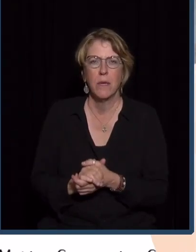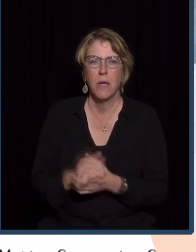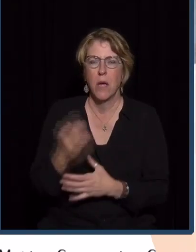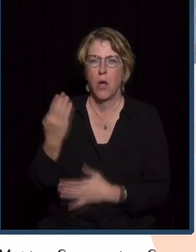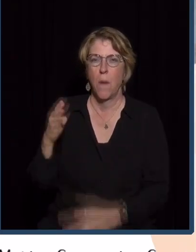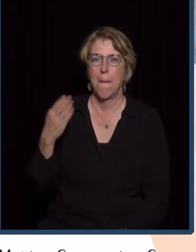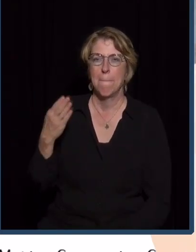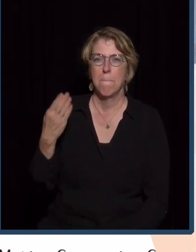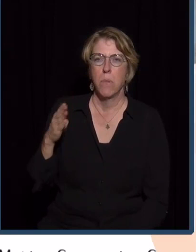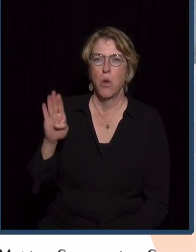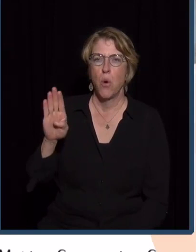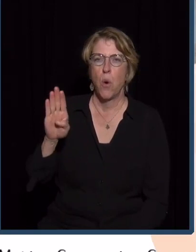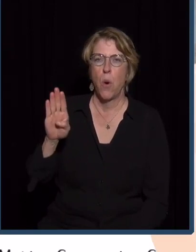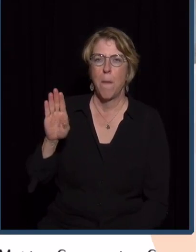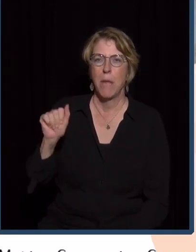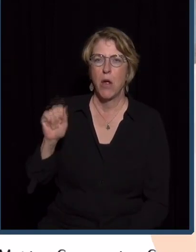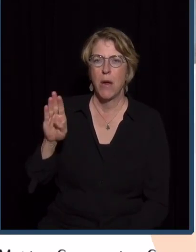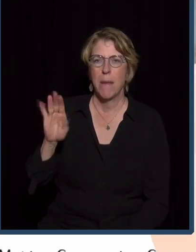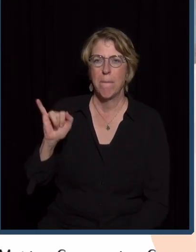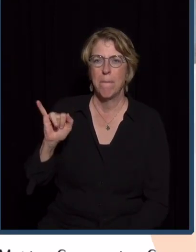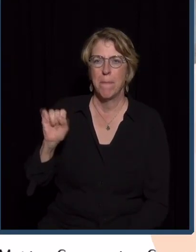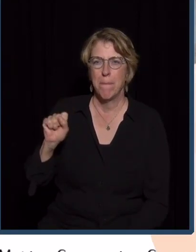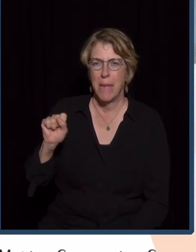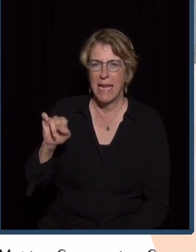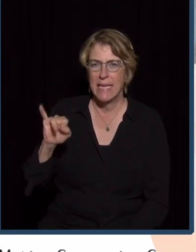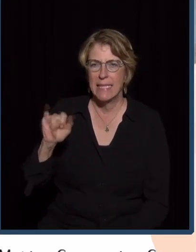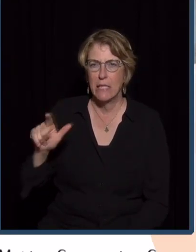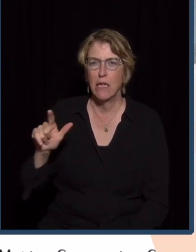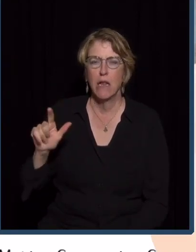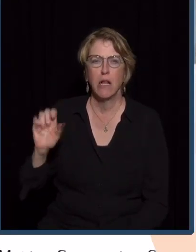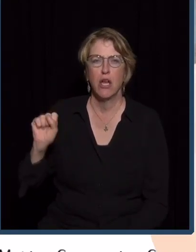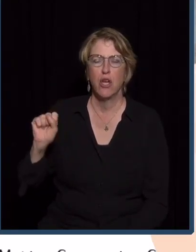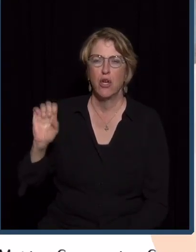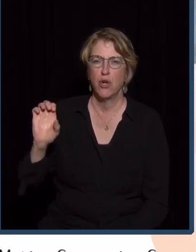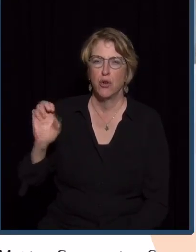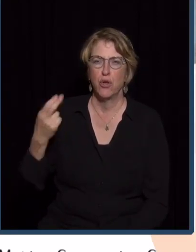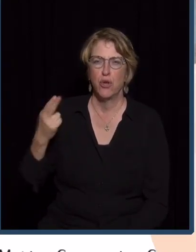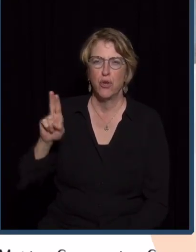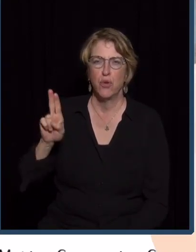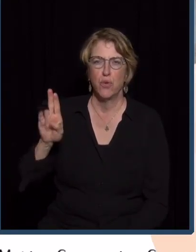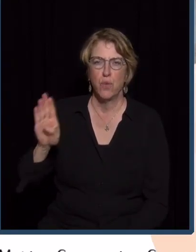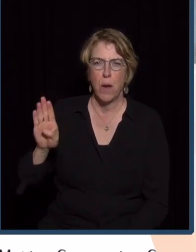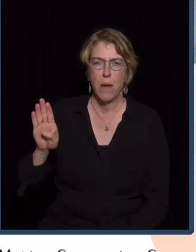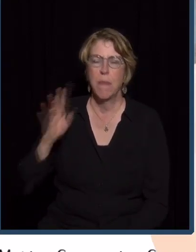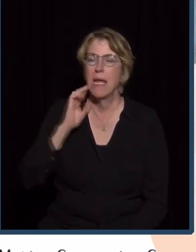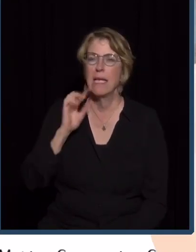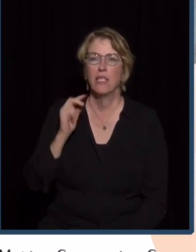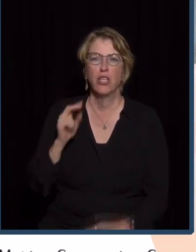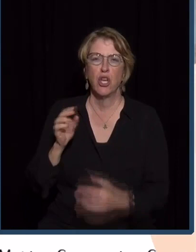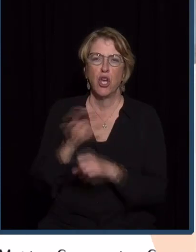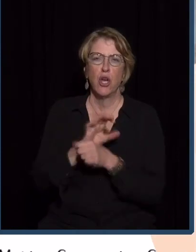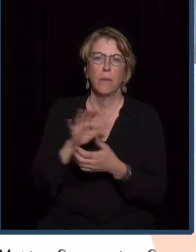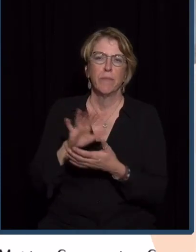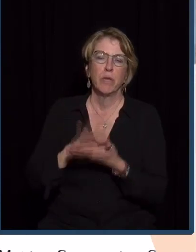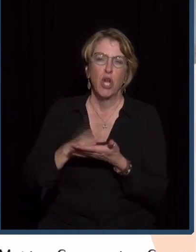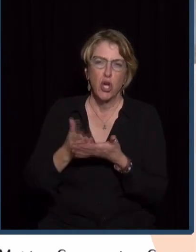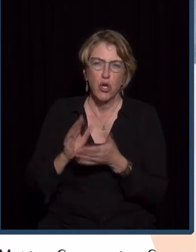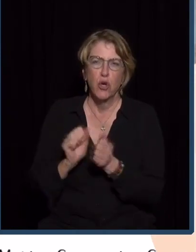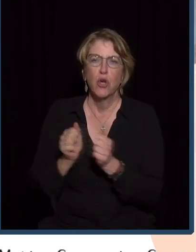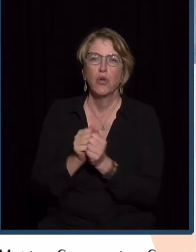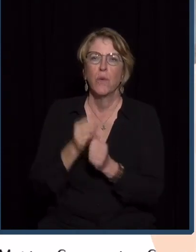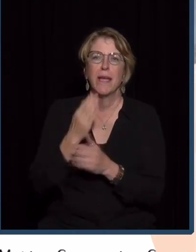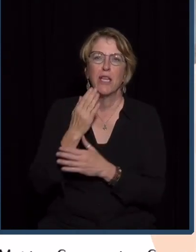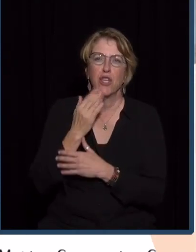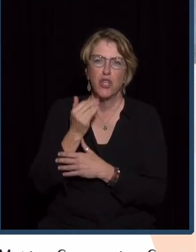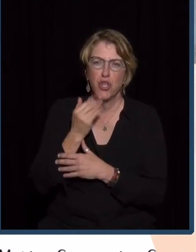blueberry basil shrub. Okay. It's blueberries, basil, that's cooked down with sugar and water, and then apple